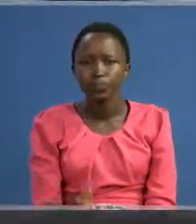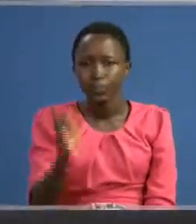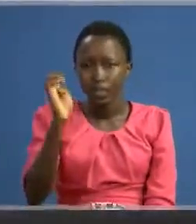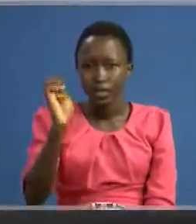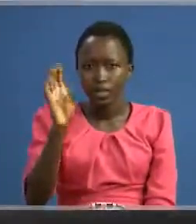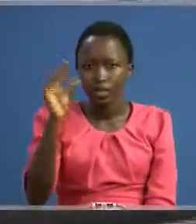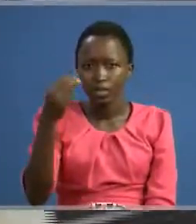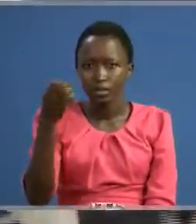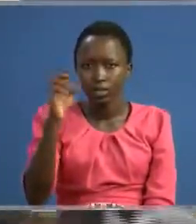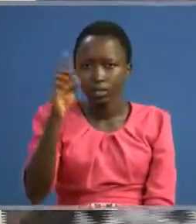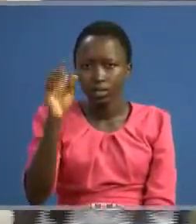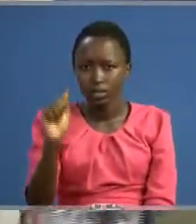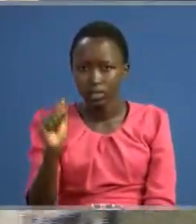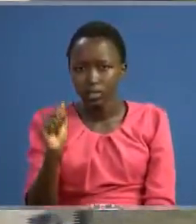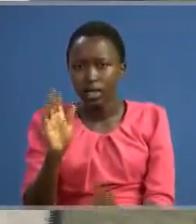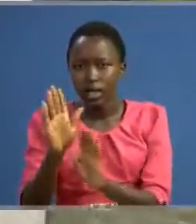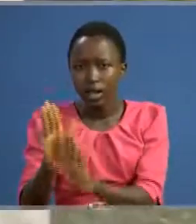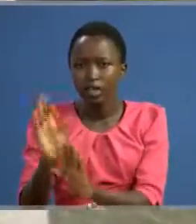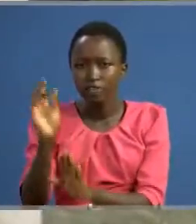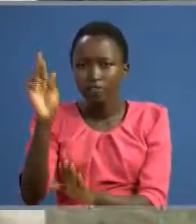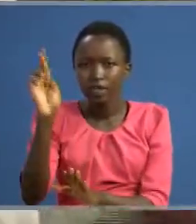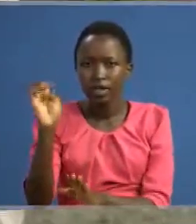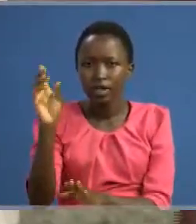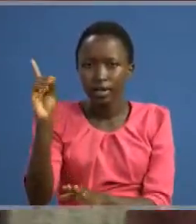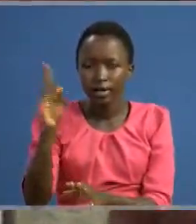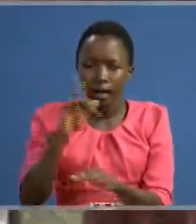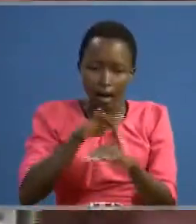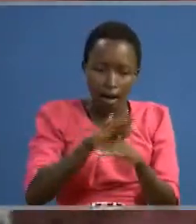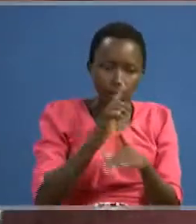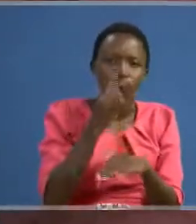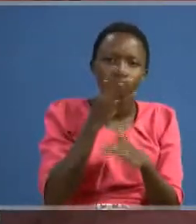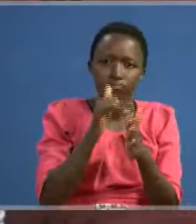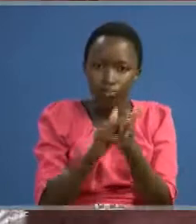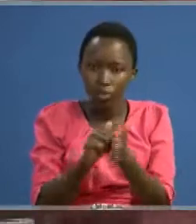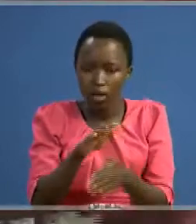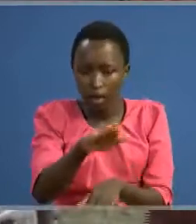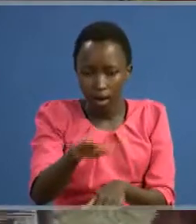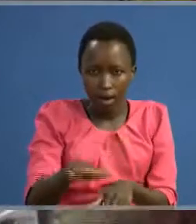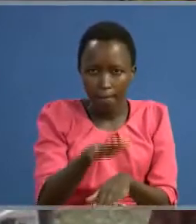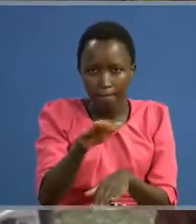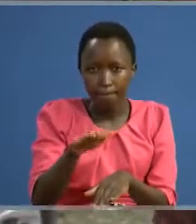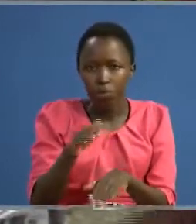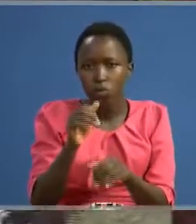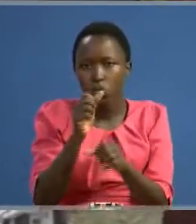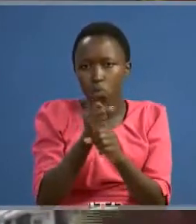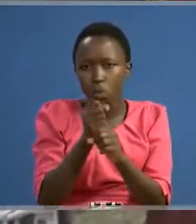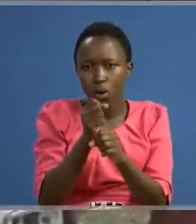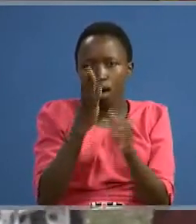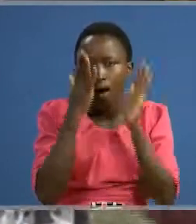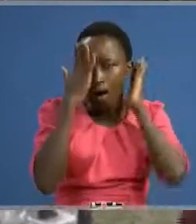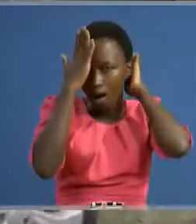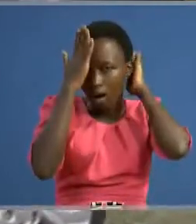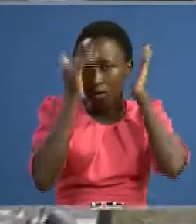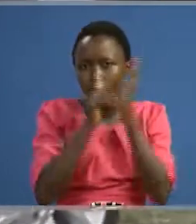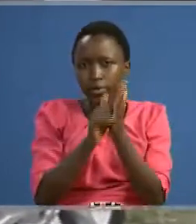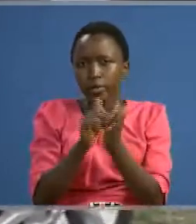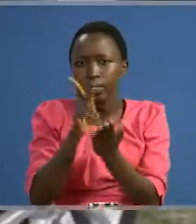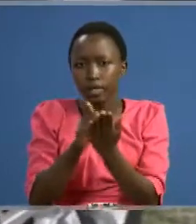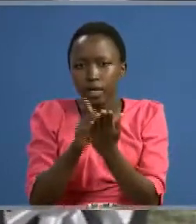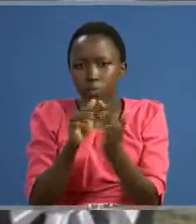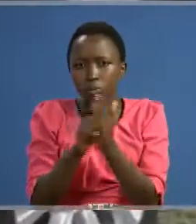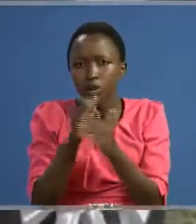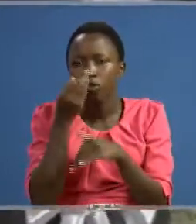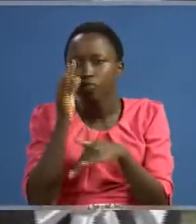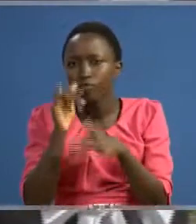Echesa did not spare CS Fred Matiang'i, who a few days earlier declared the area a massive operation in Kakamega to eliminate a terror gang that